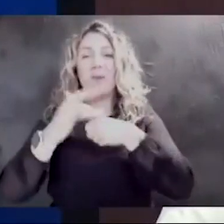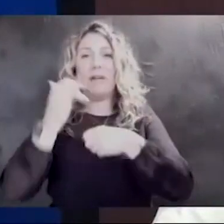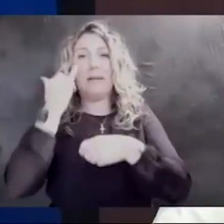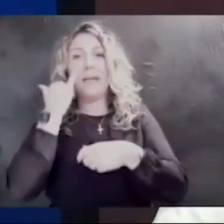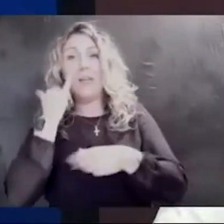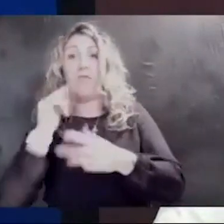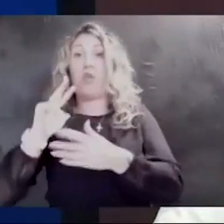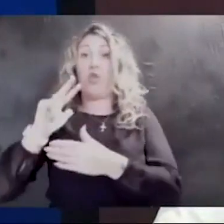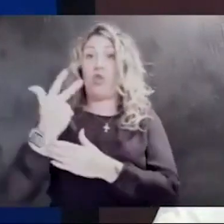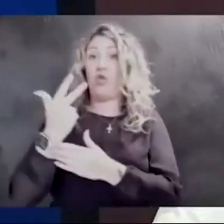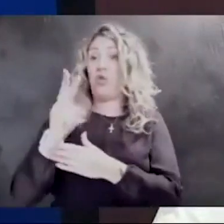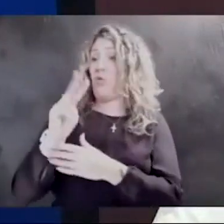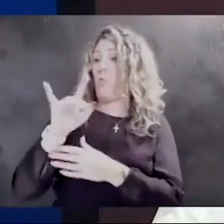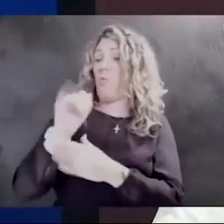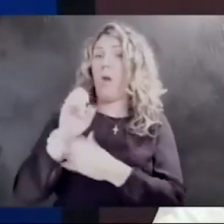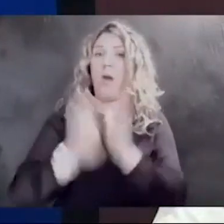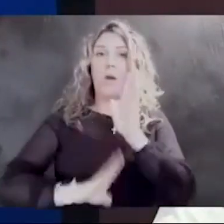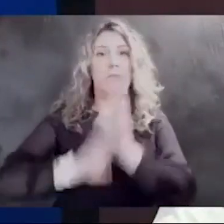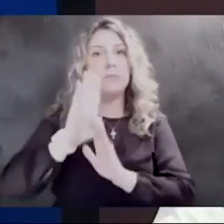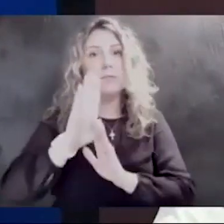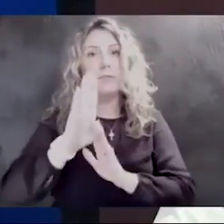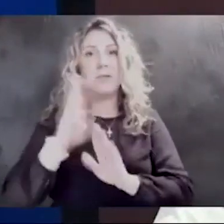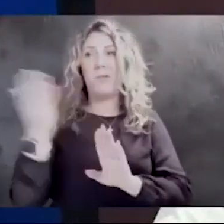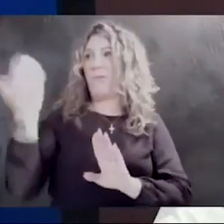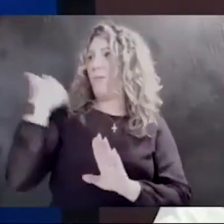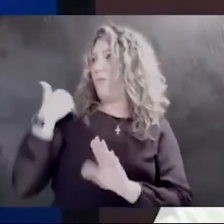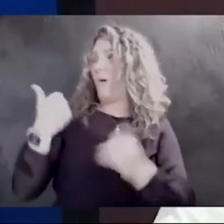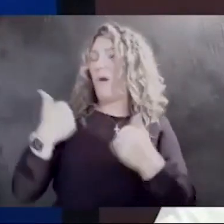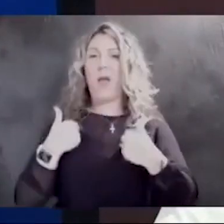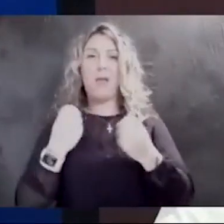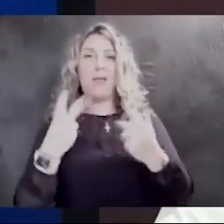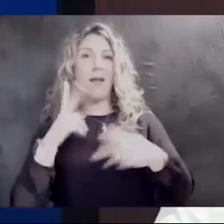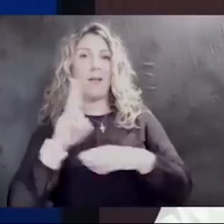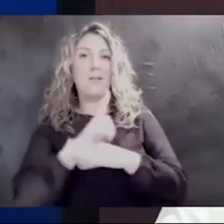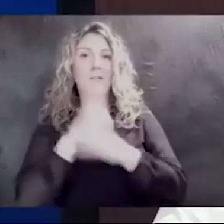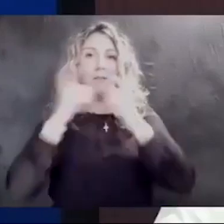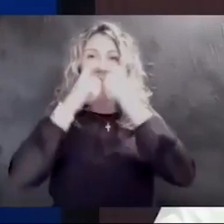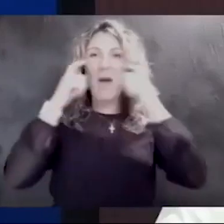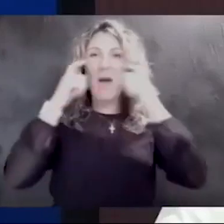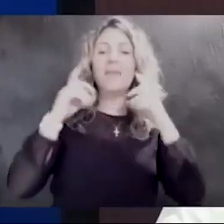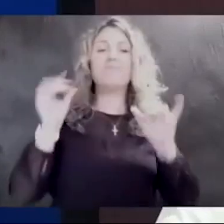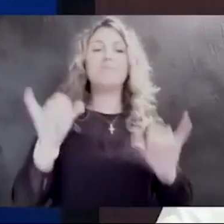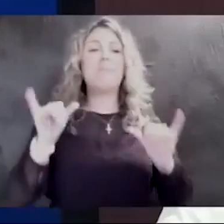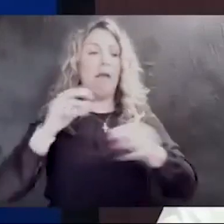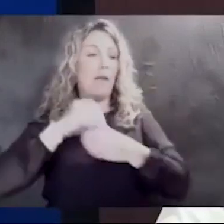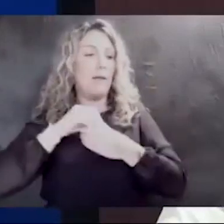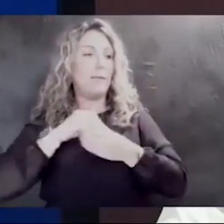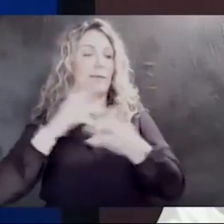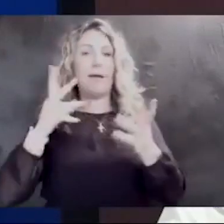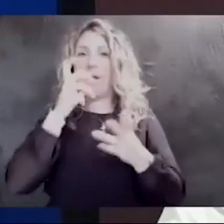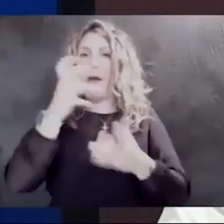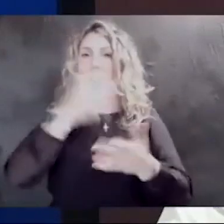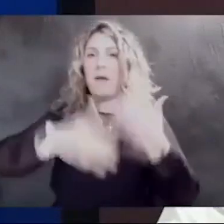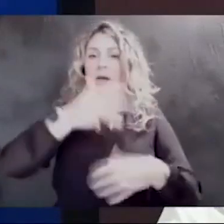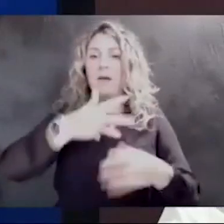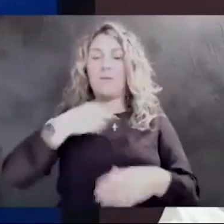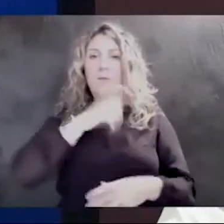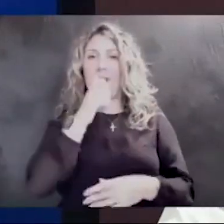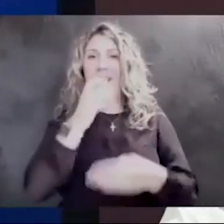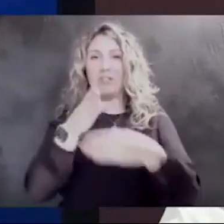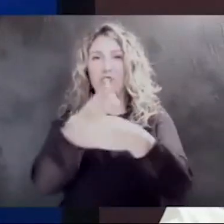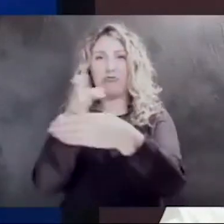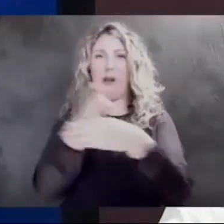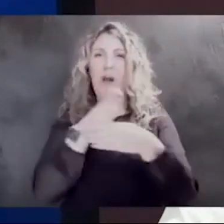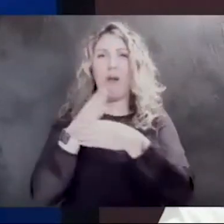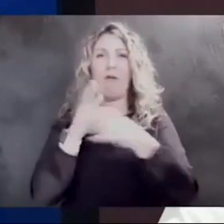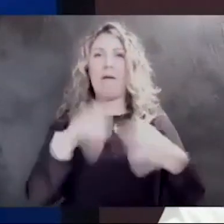whereas before, when there was a lot of mask wearing and people were being kind of staying inside, we weren't sharing all the other common illnesses we get, and as a